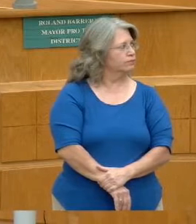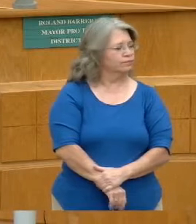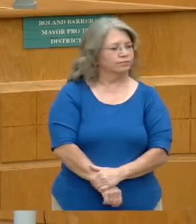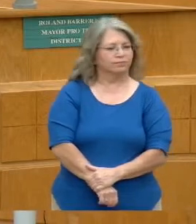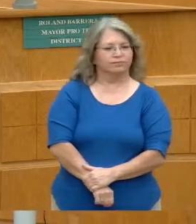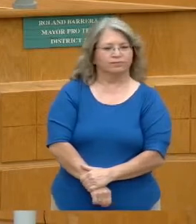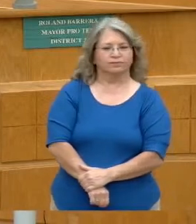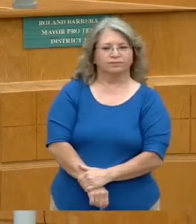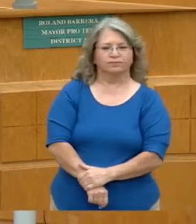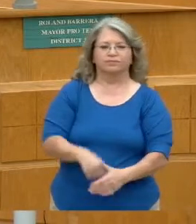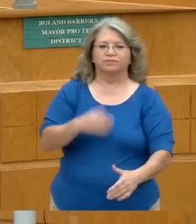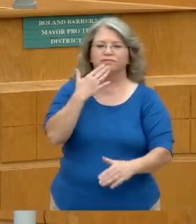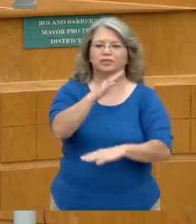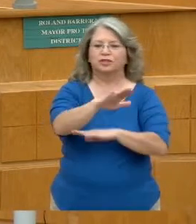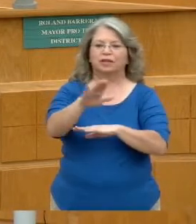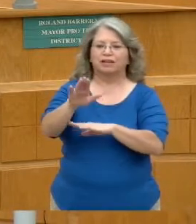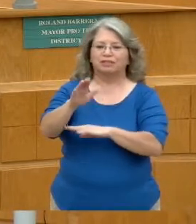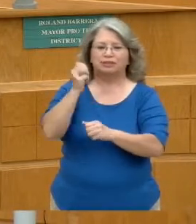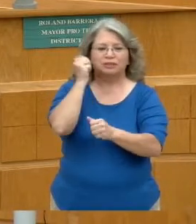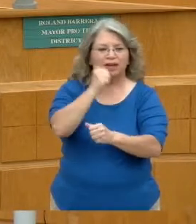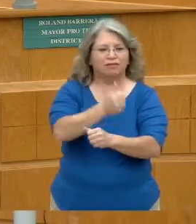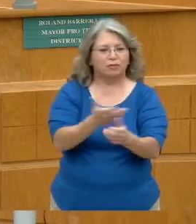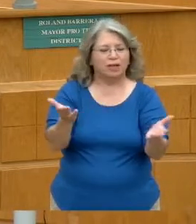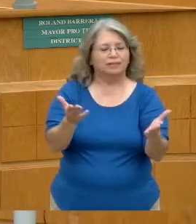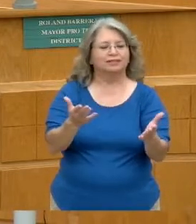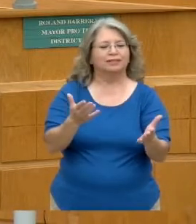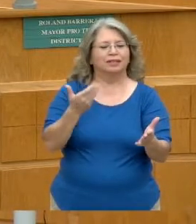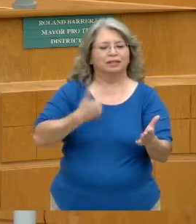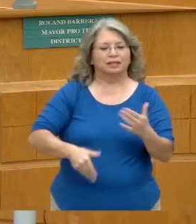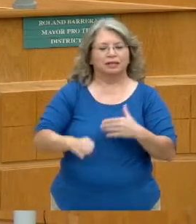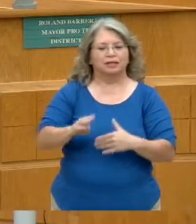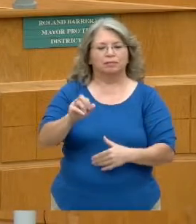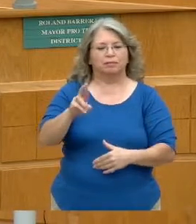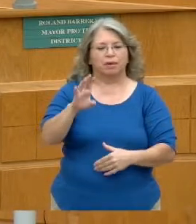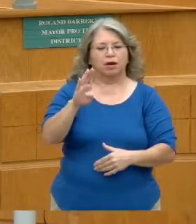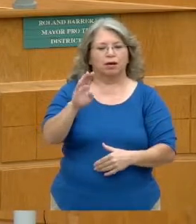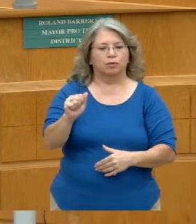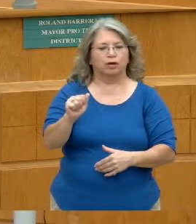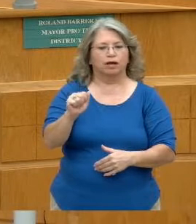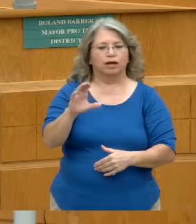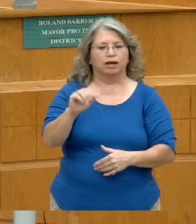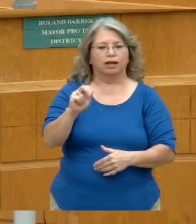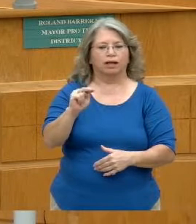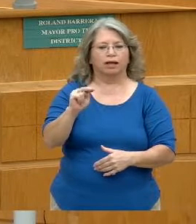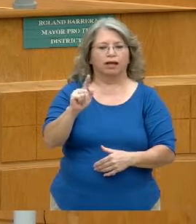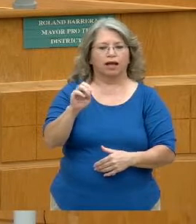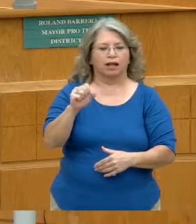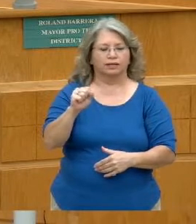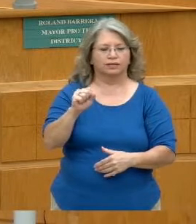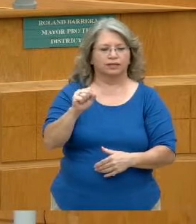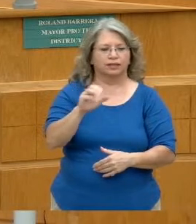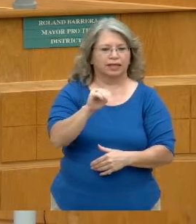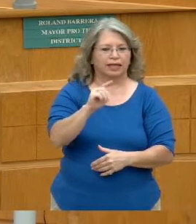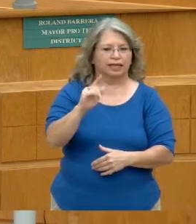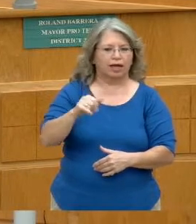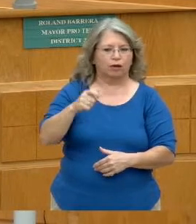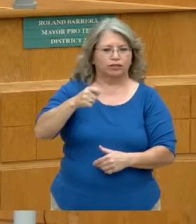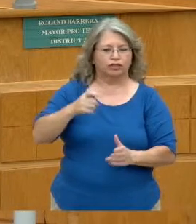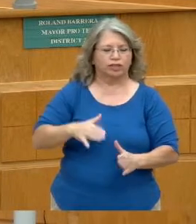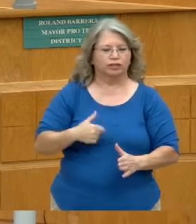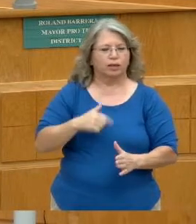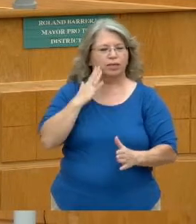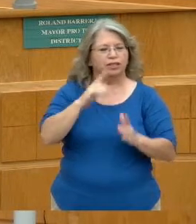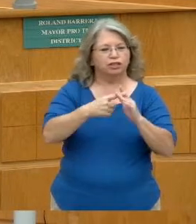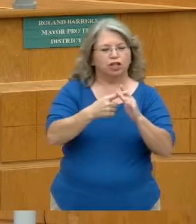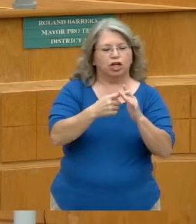Good afternoon, everybody. Barbara Canales, Nueces County Judge. I'm going to start this afternoon, a little